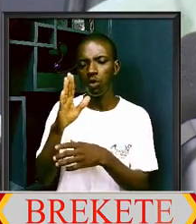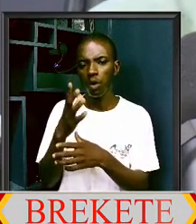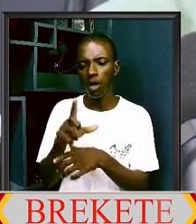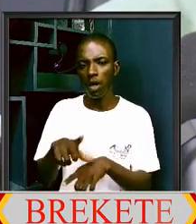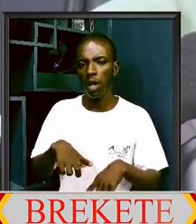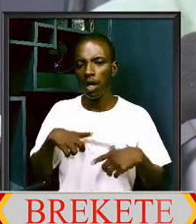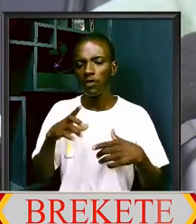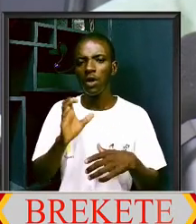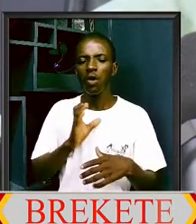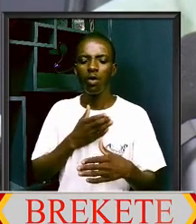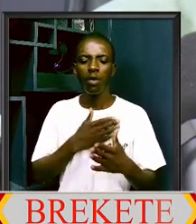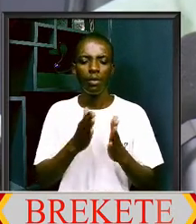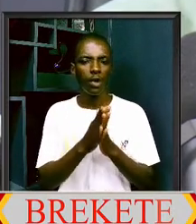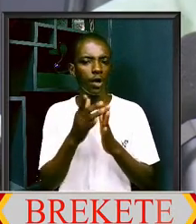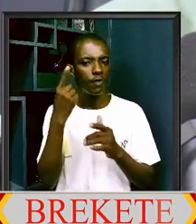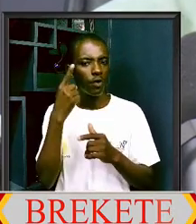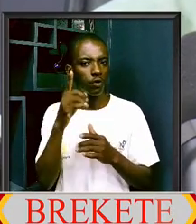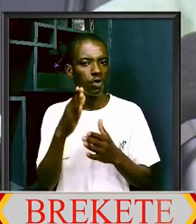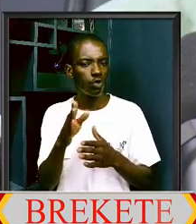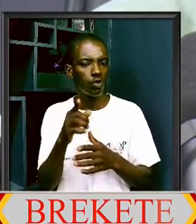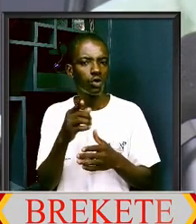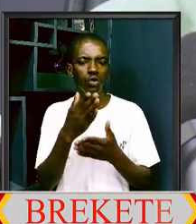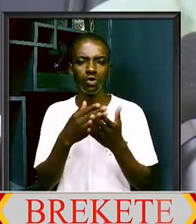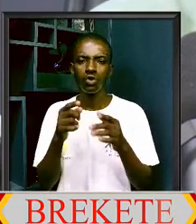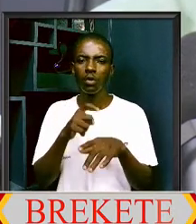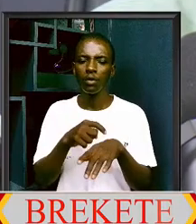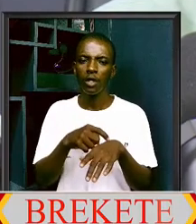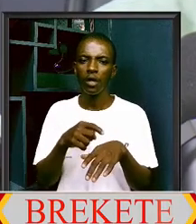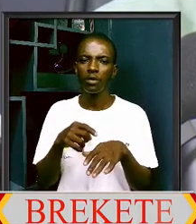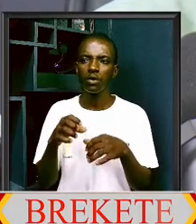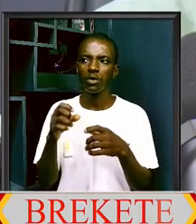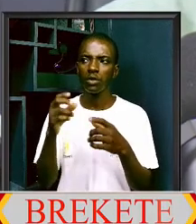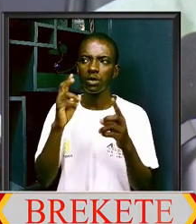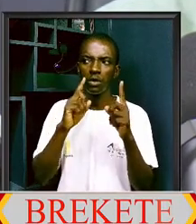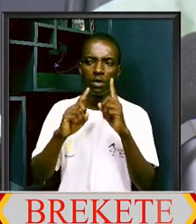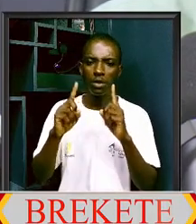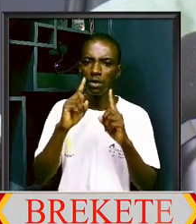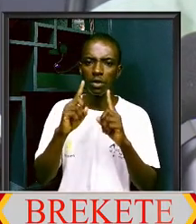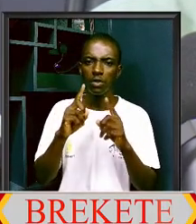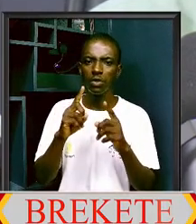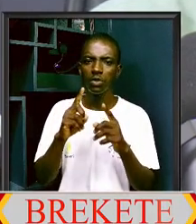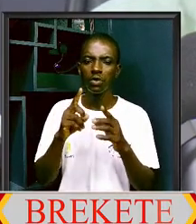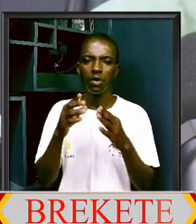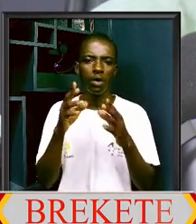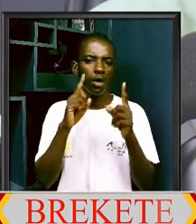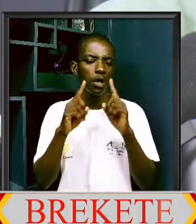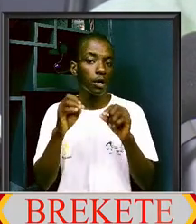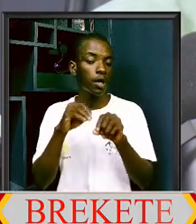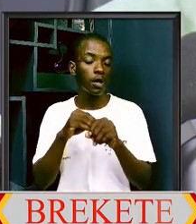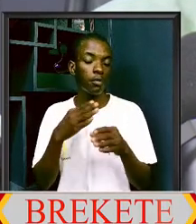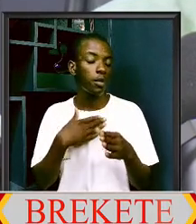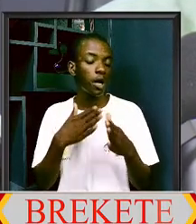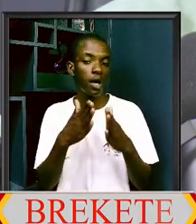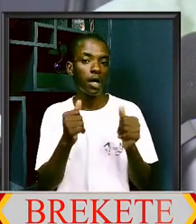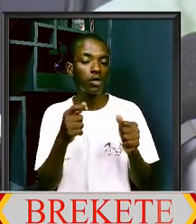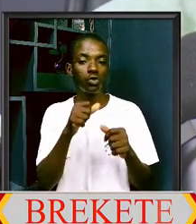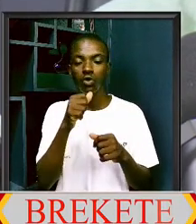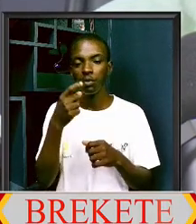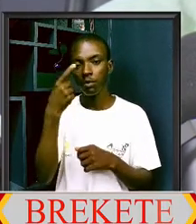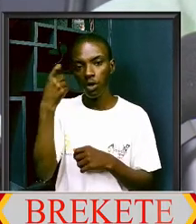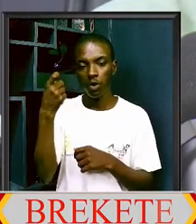sir our prayer for you sometimes when you are crying in the studio I used to cry in my house oh my goodness I'm sorry not